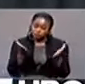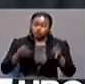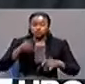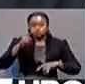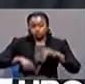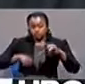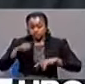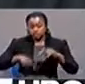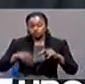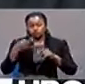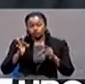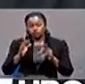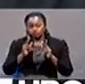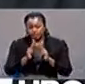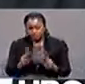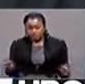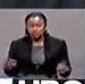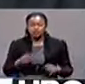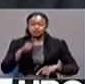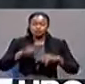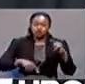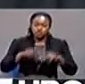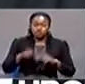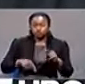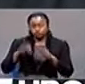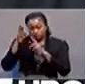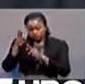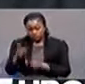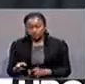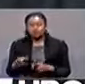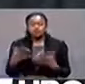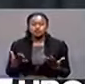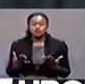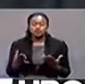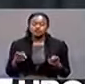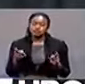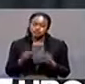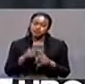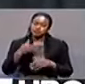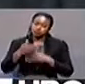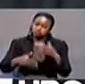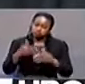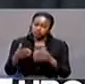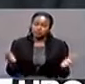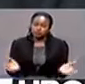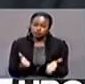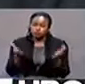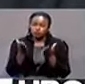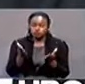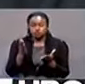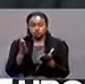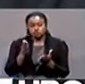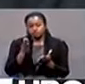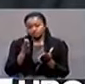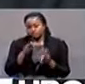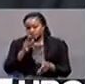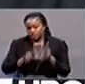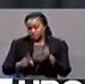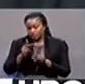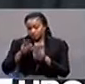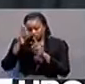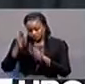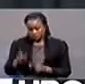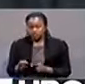of peace, politics of respect, and fourth, promote human dignity. I thank